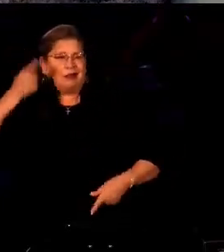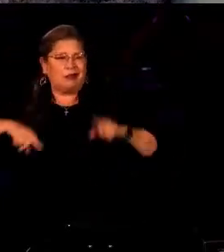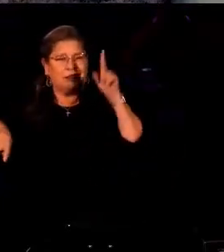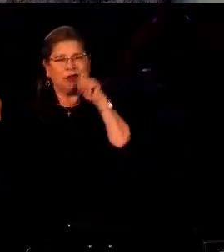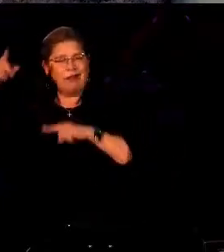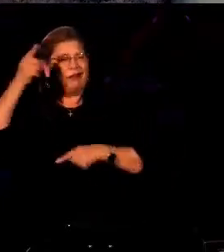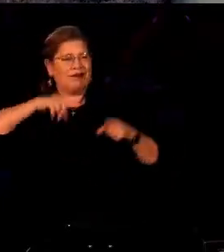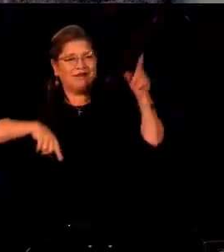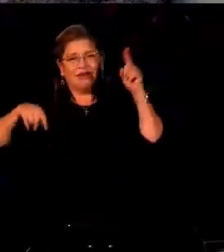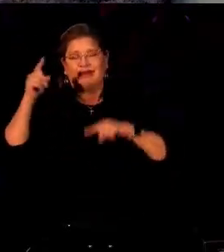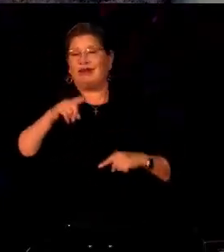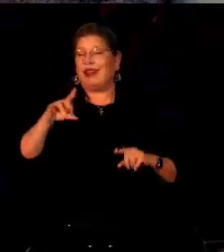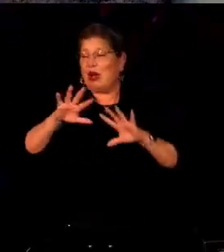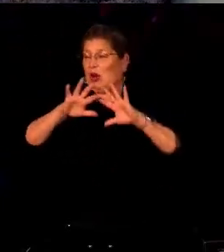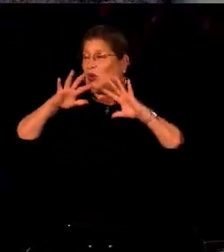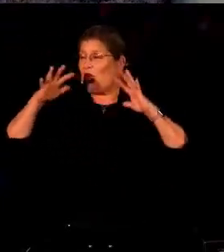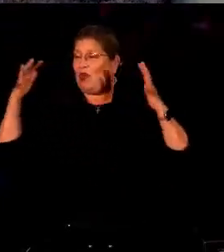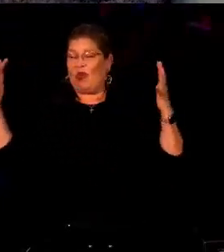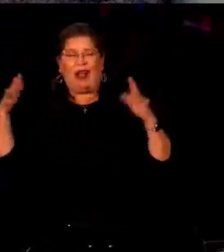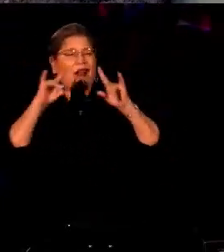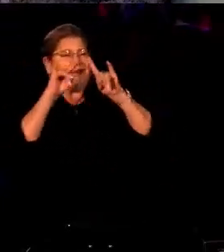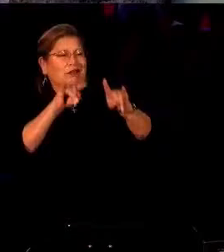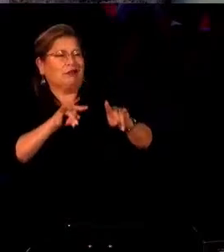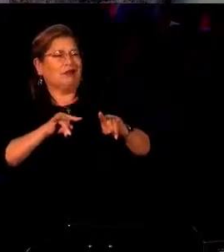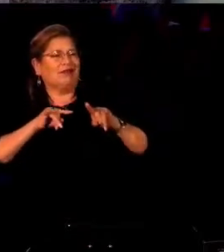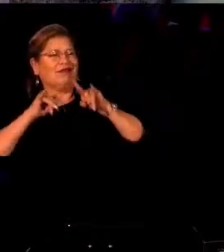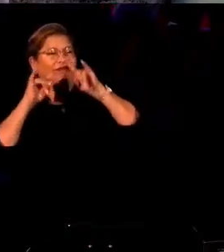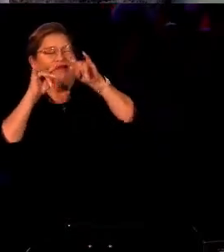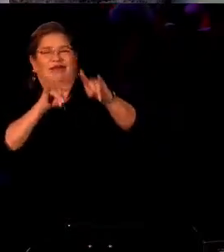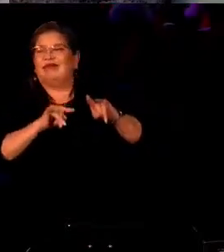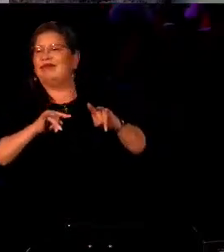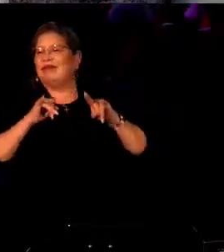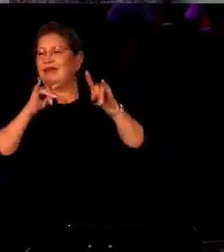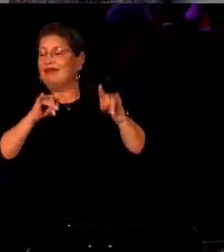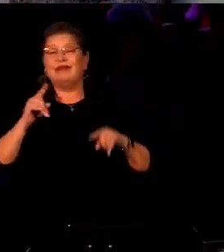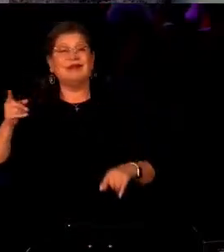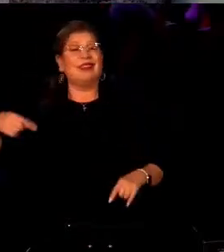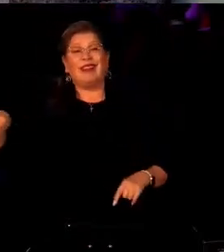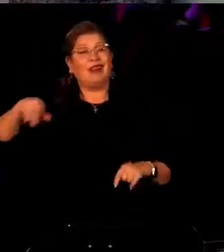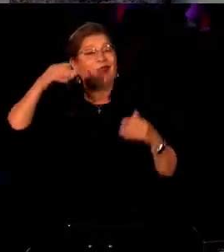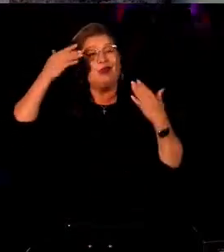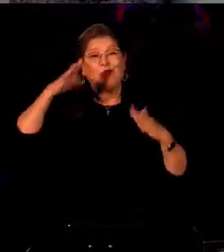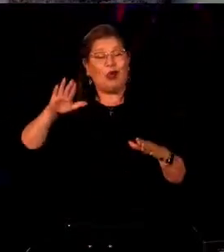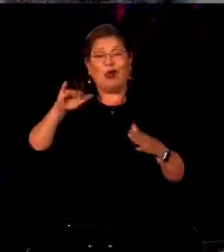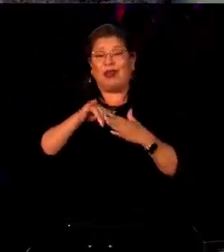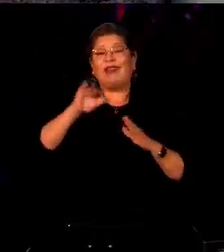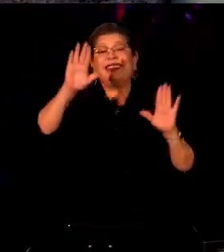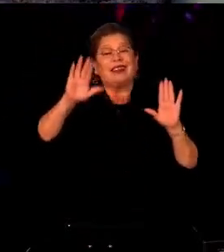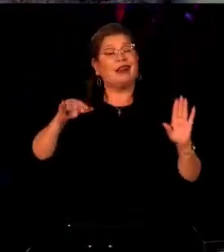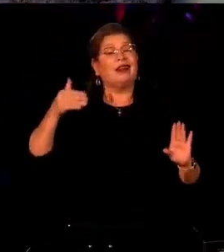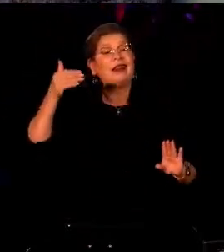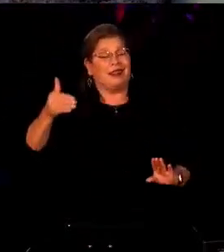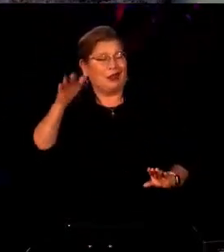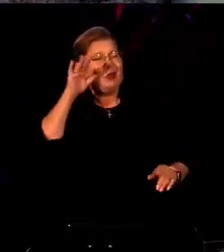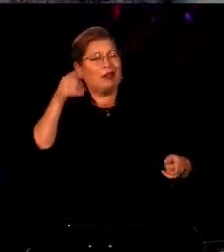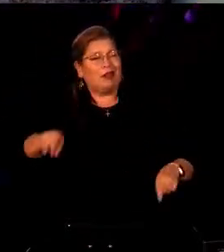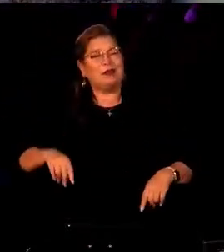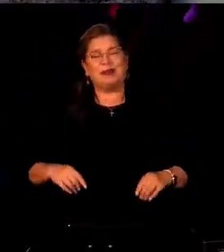conspiring. The crowd is vilifying. They don't even know that Sunday's